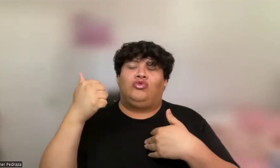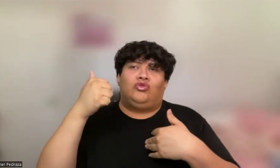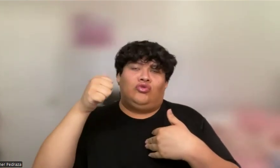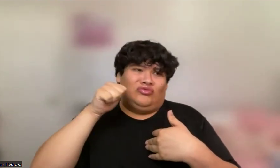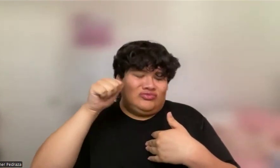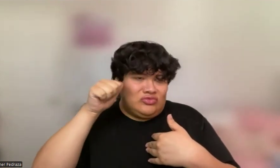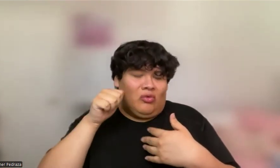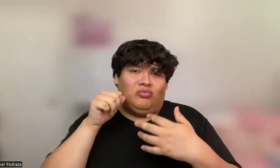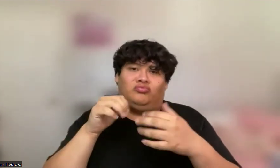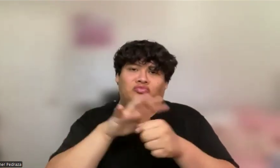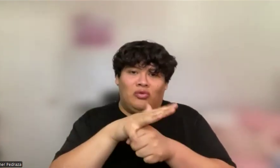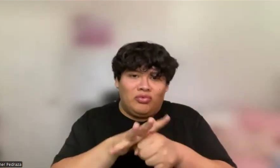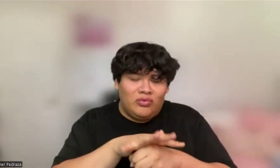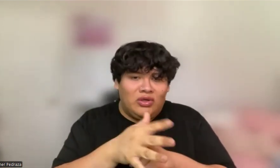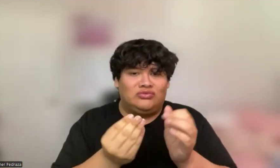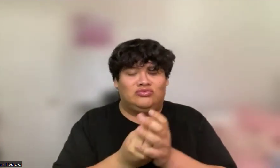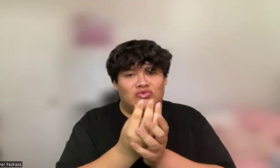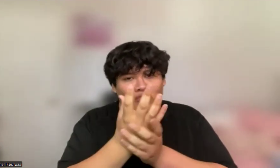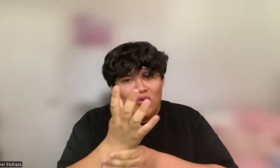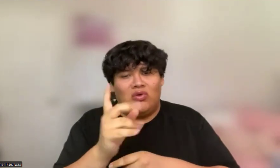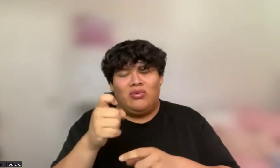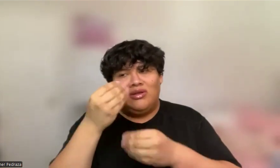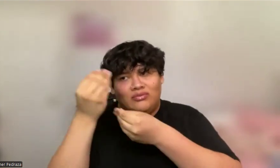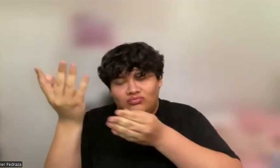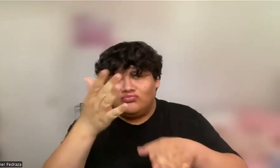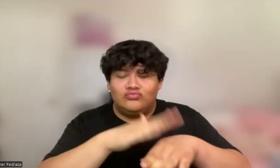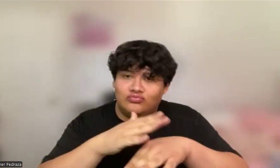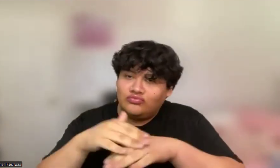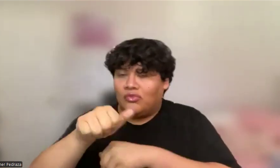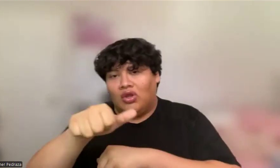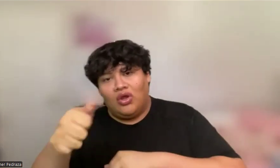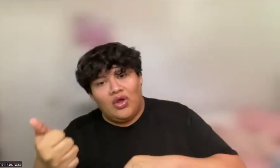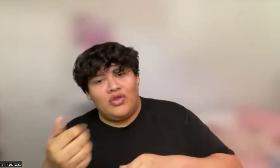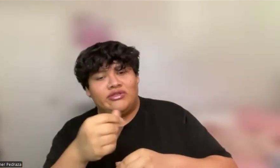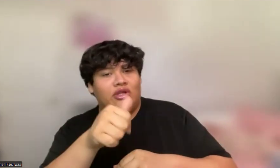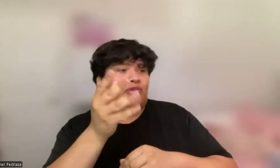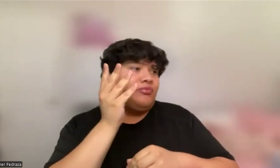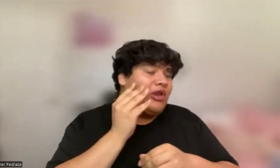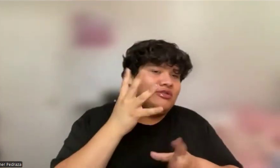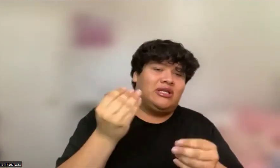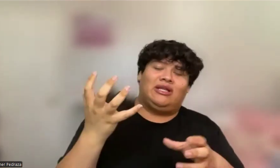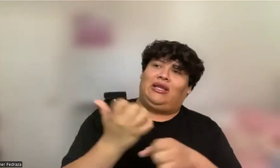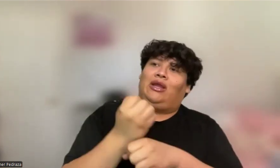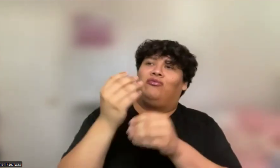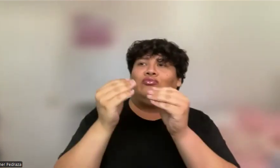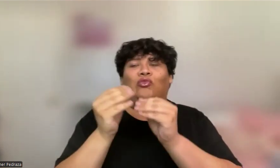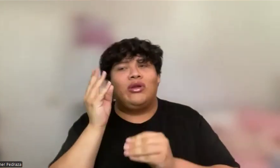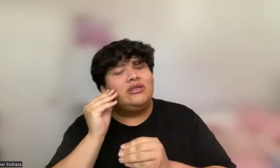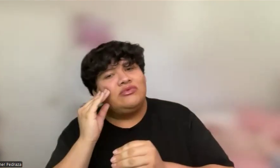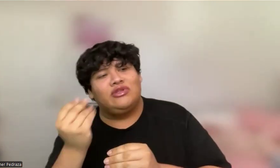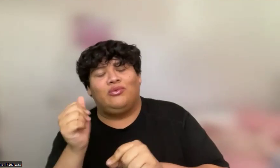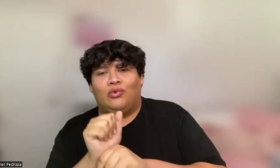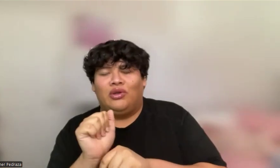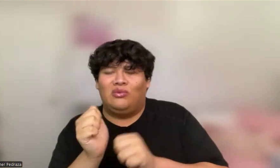need to not only encourage other types of professionals to, gain more expertise in working with older adults,